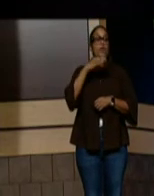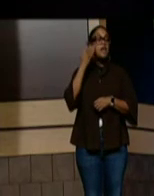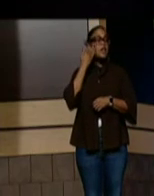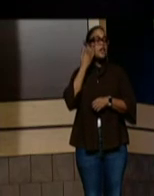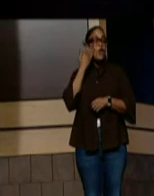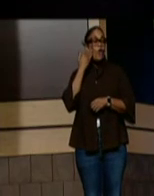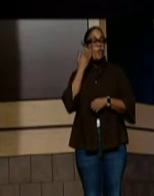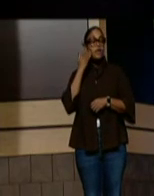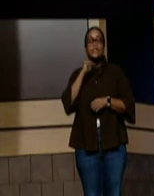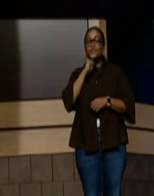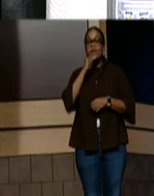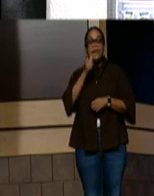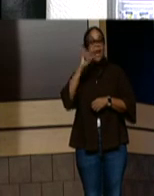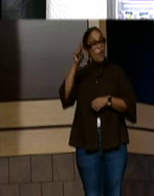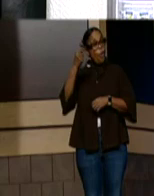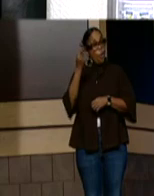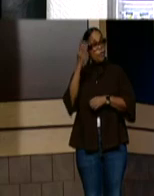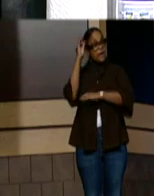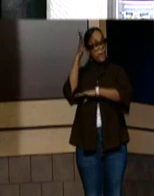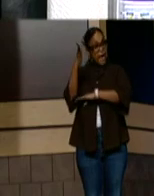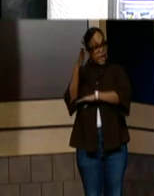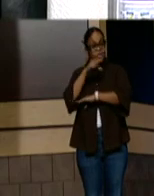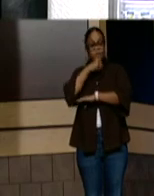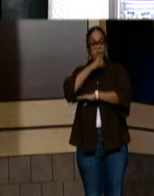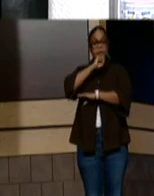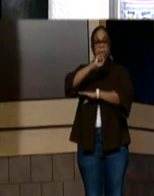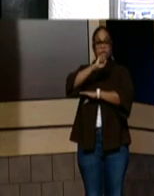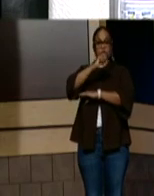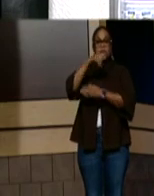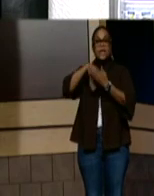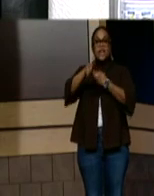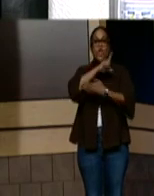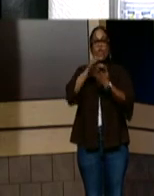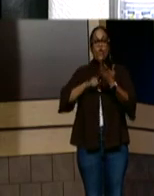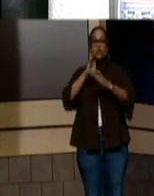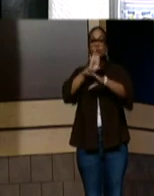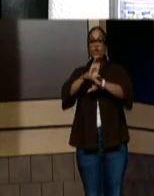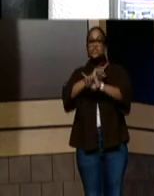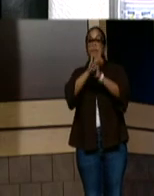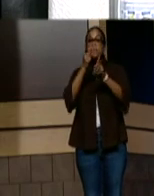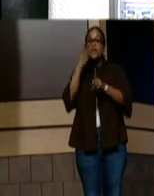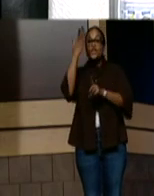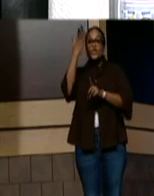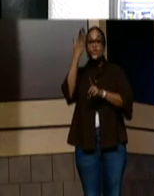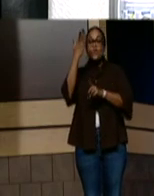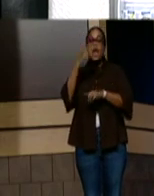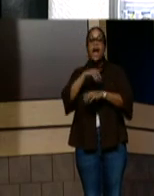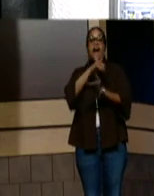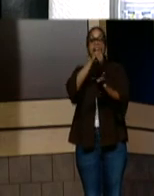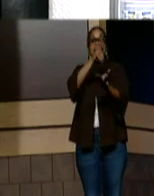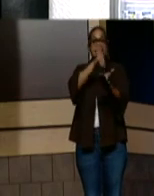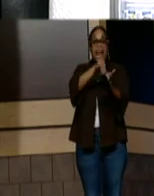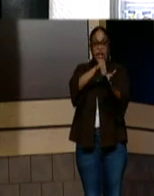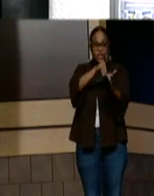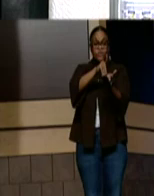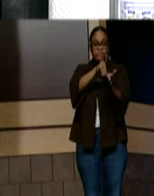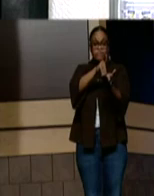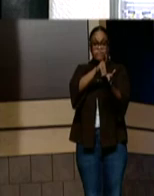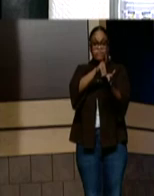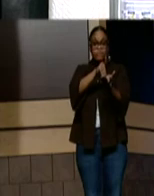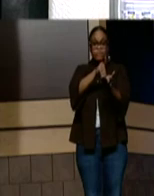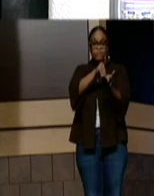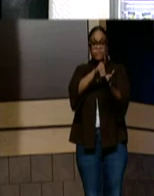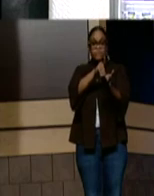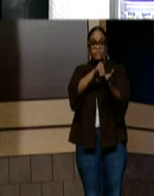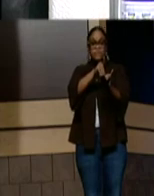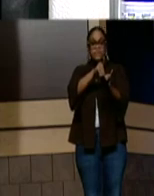just a preacher, a bishop in the Lord's church, but you are a medical doctor. So what are we